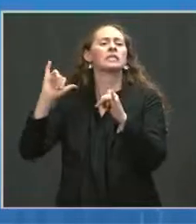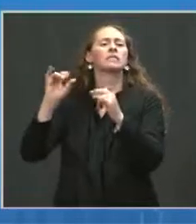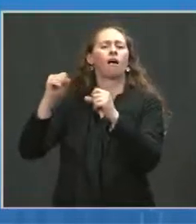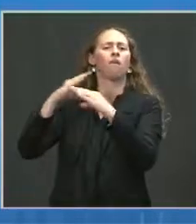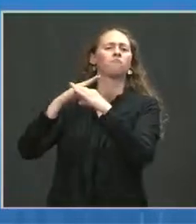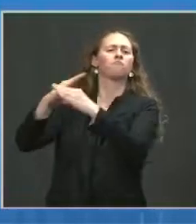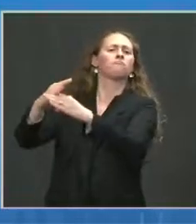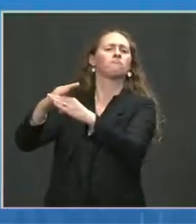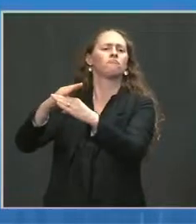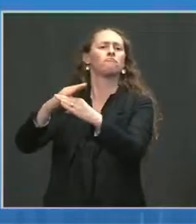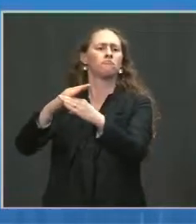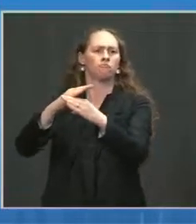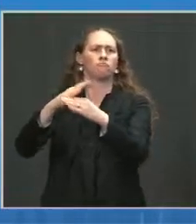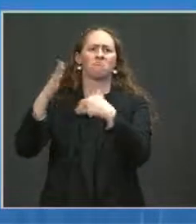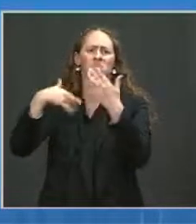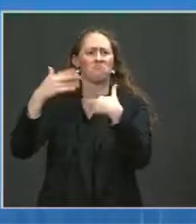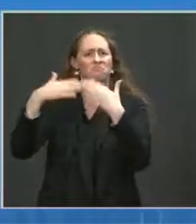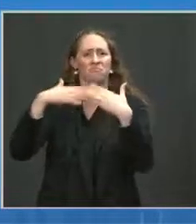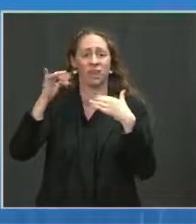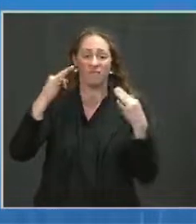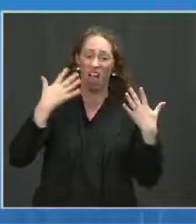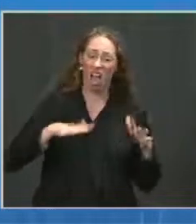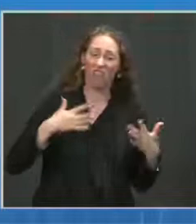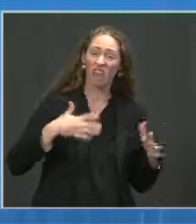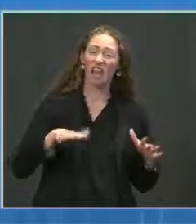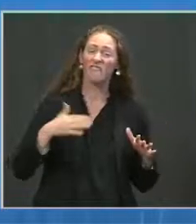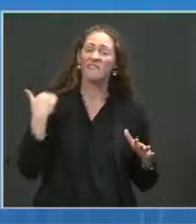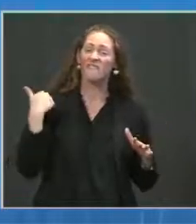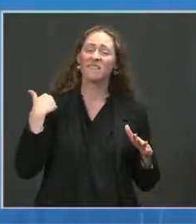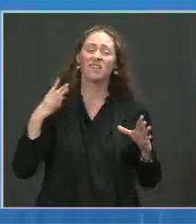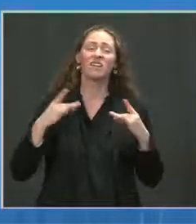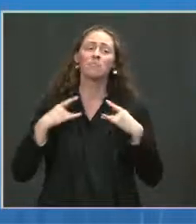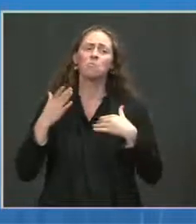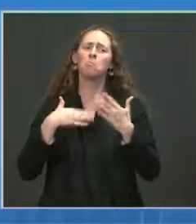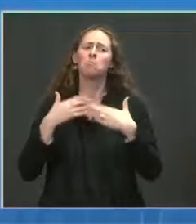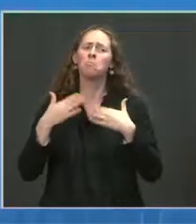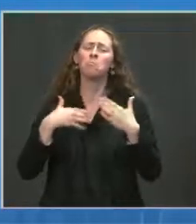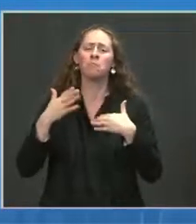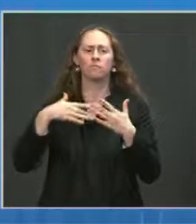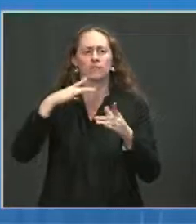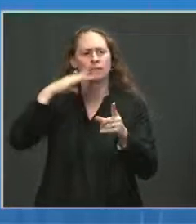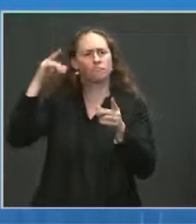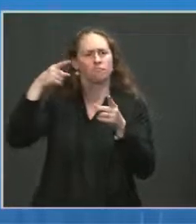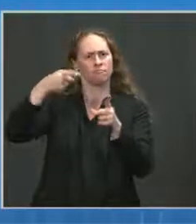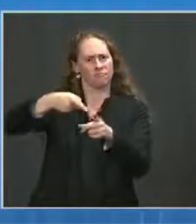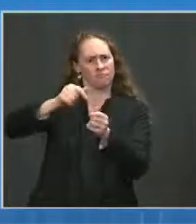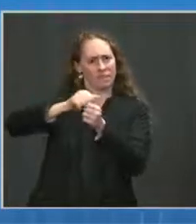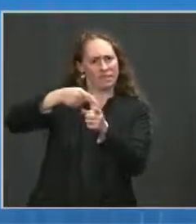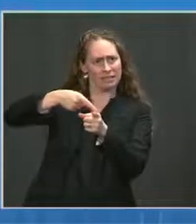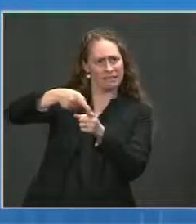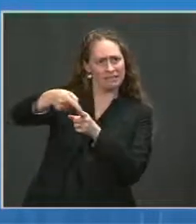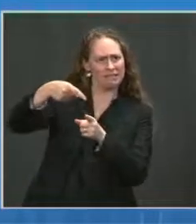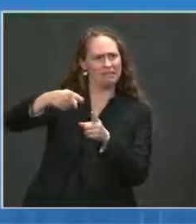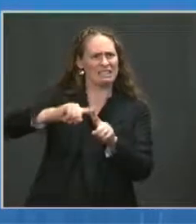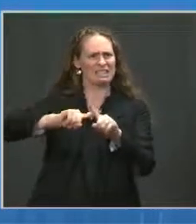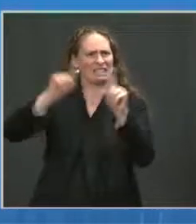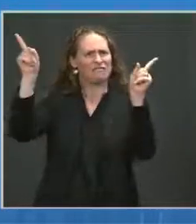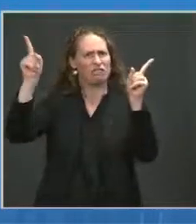infected previously, in the context of variants, it's a good idea to get vaccinated